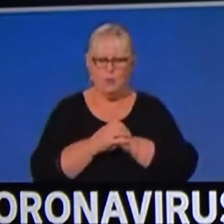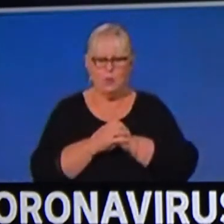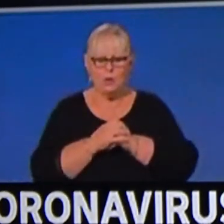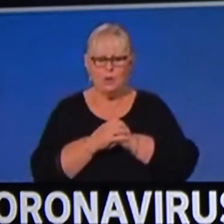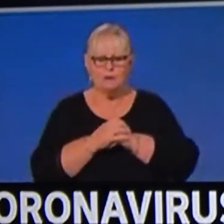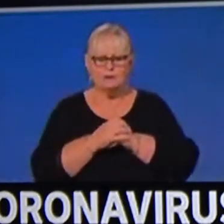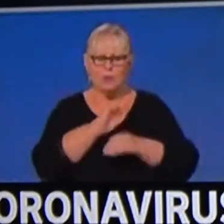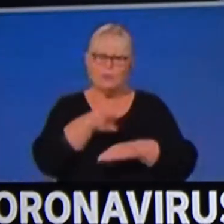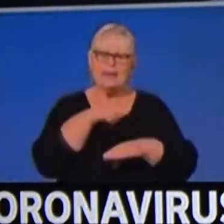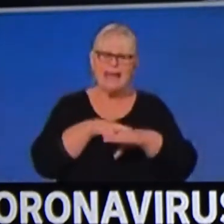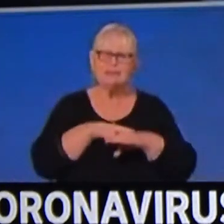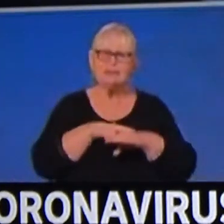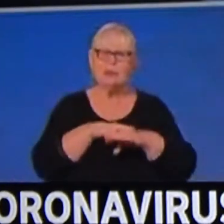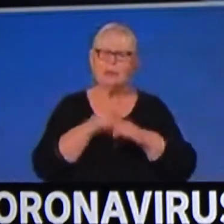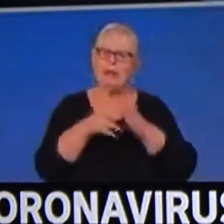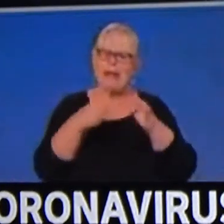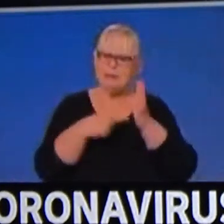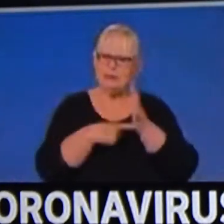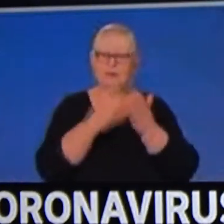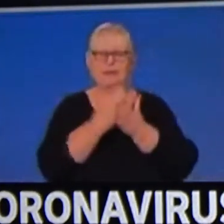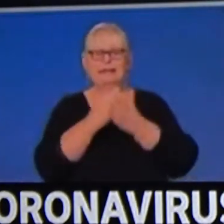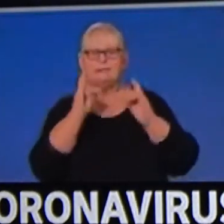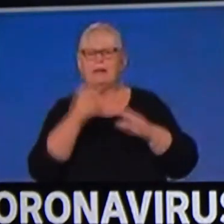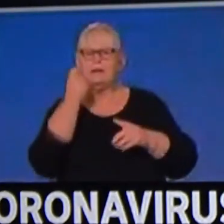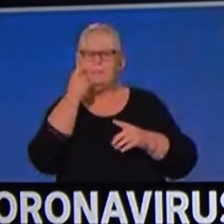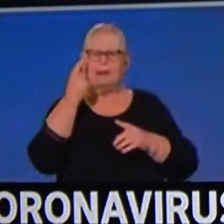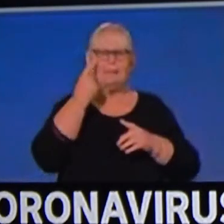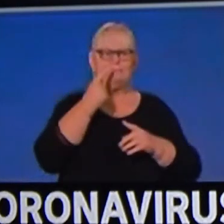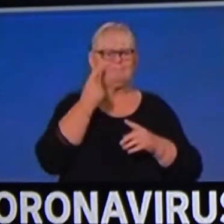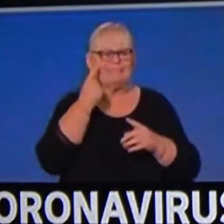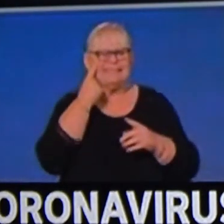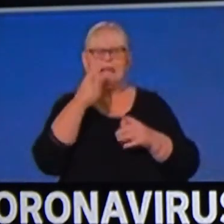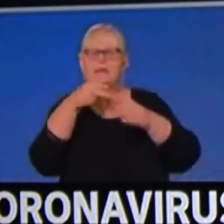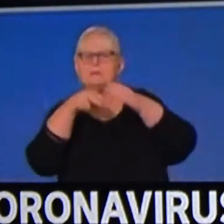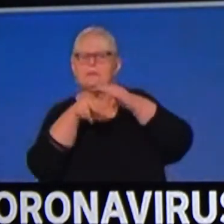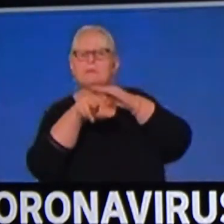National Cabinet has now been turning to the road out, having worked through the road in,